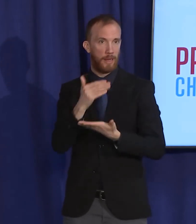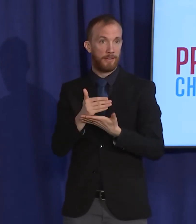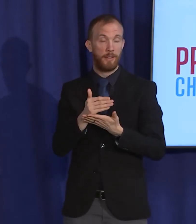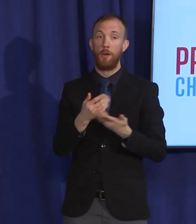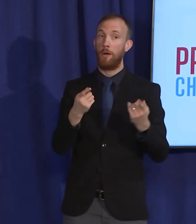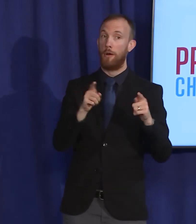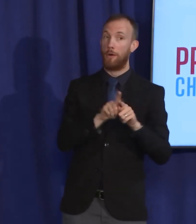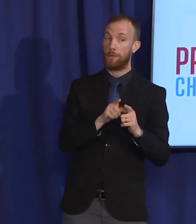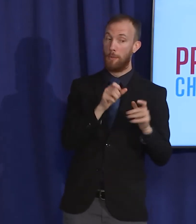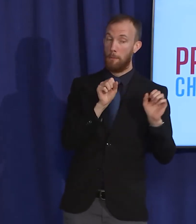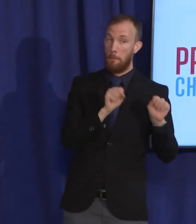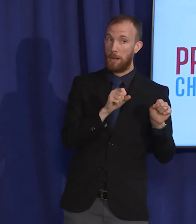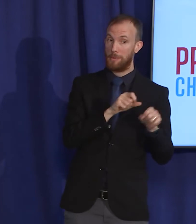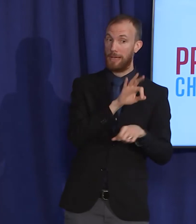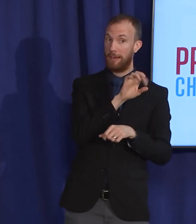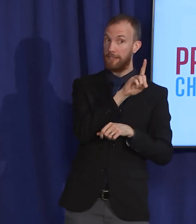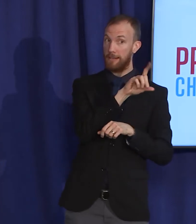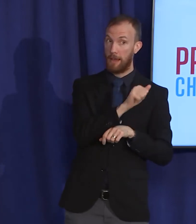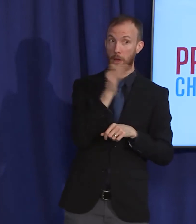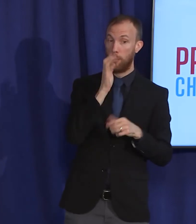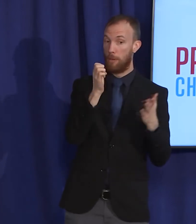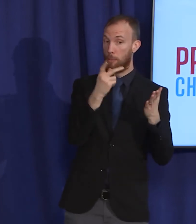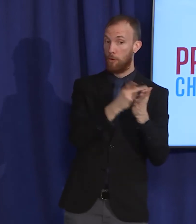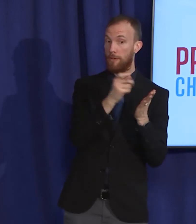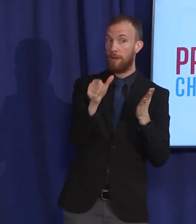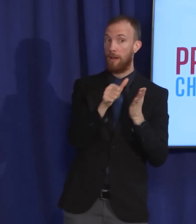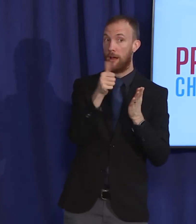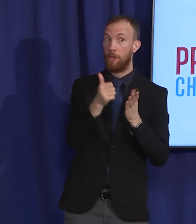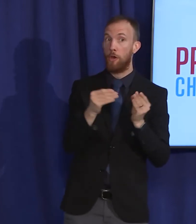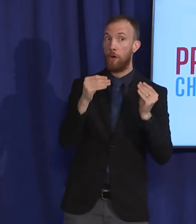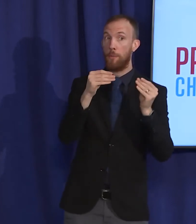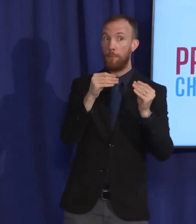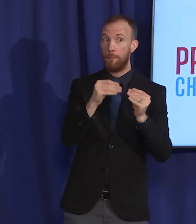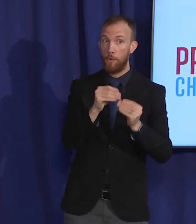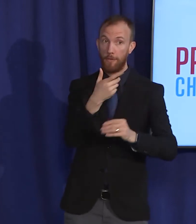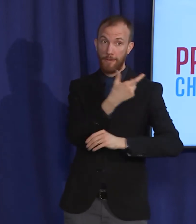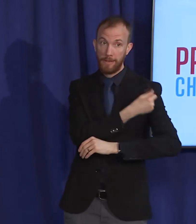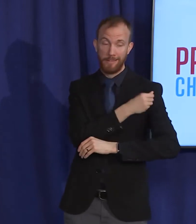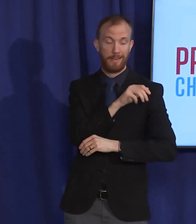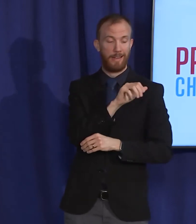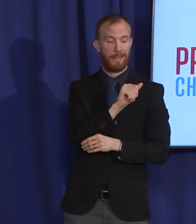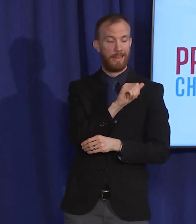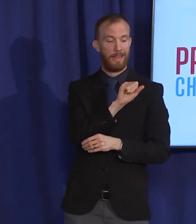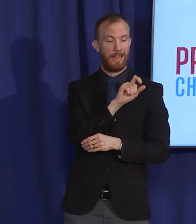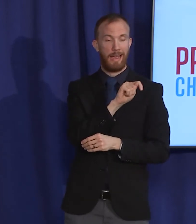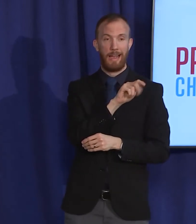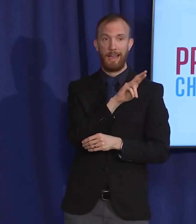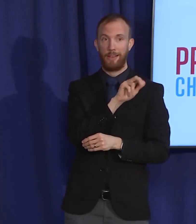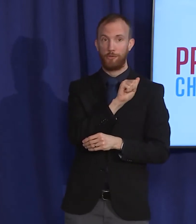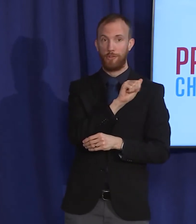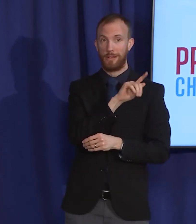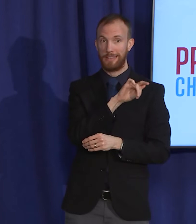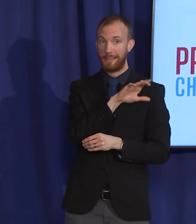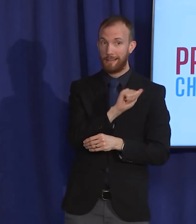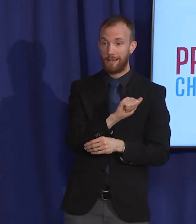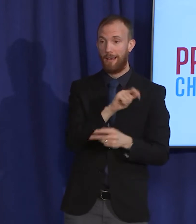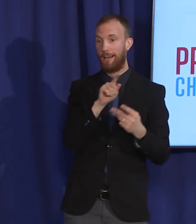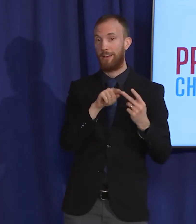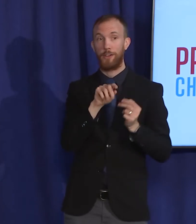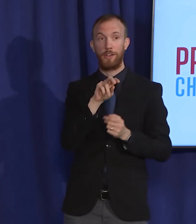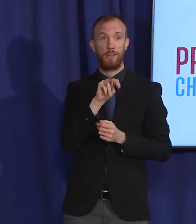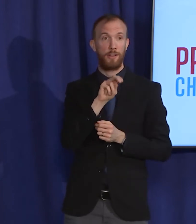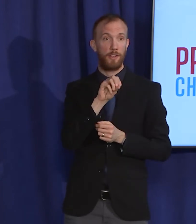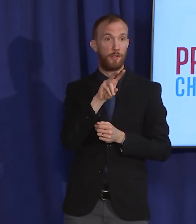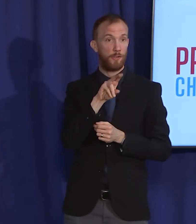through the FDA in April and May. That would be the AstraZeneca and the Novavax. And so certainly if you have additional vaccines in your